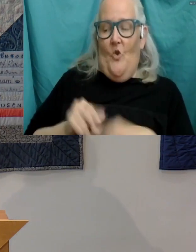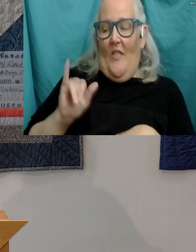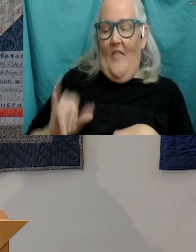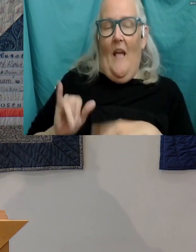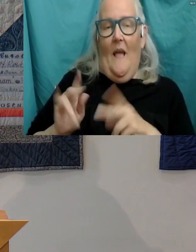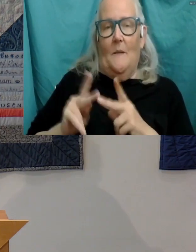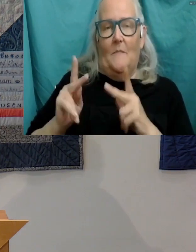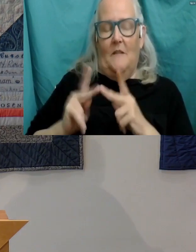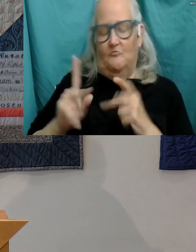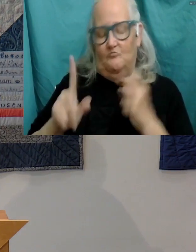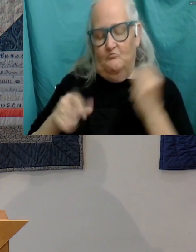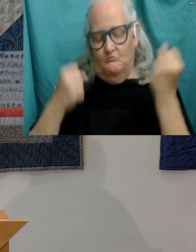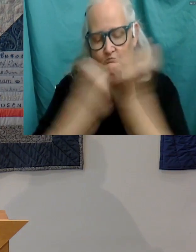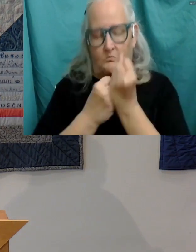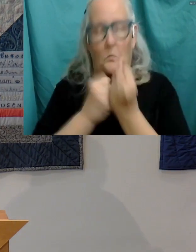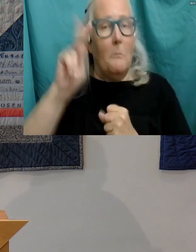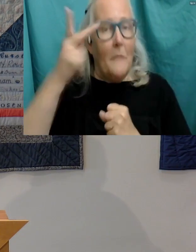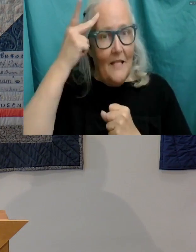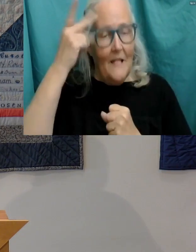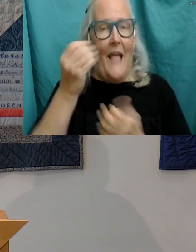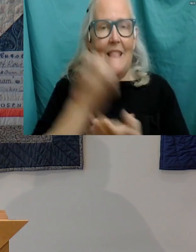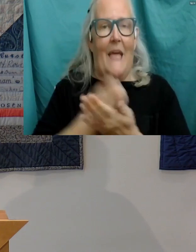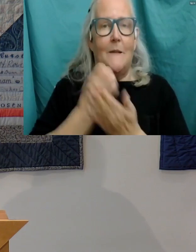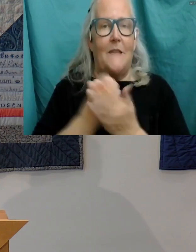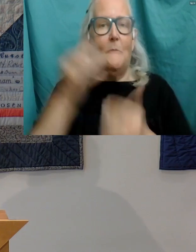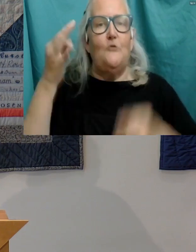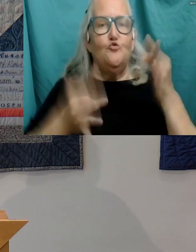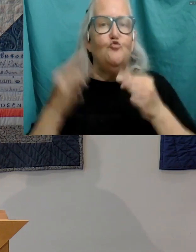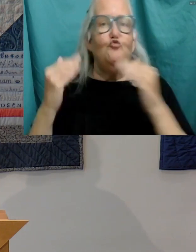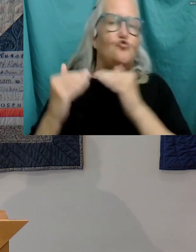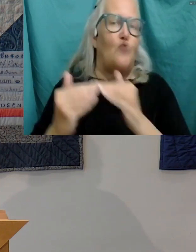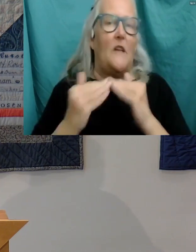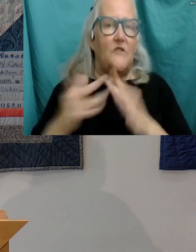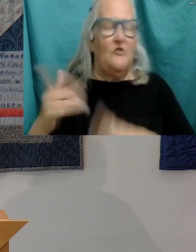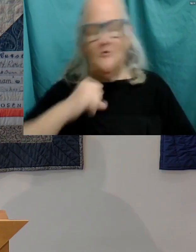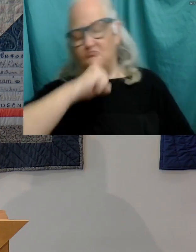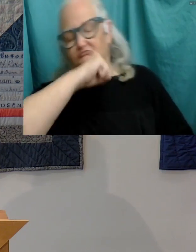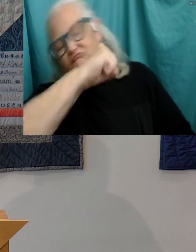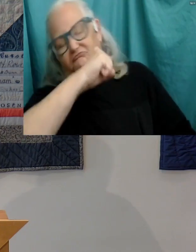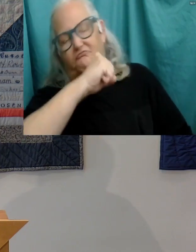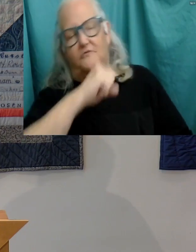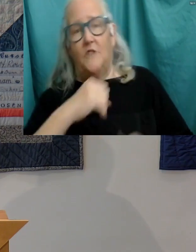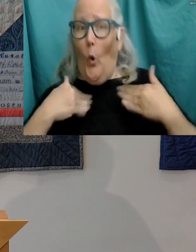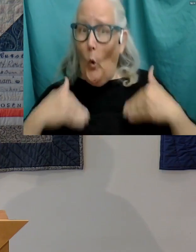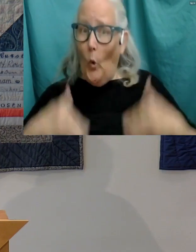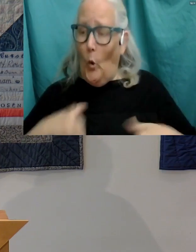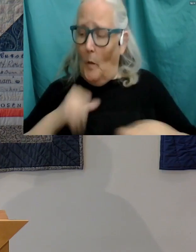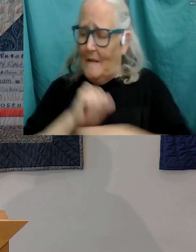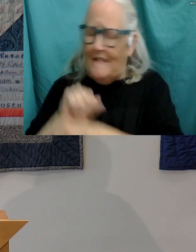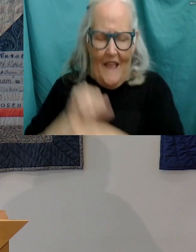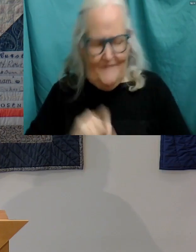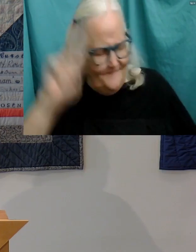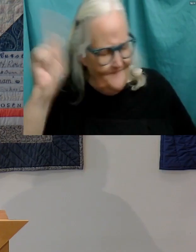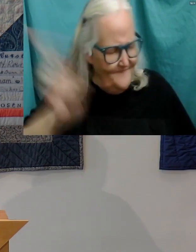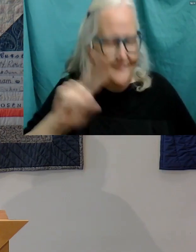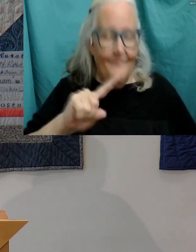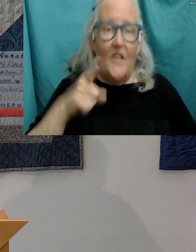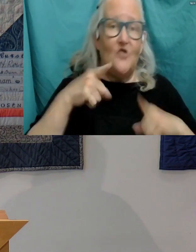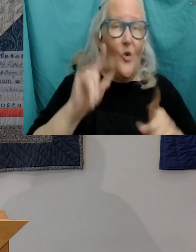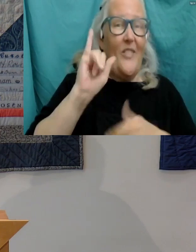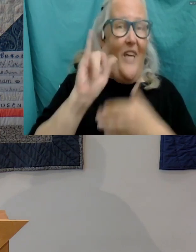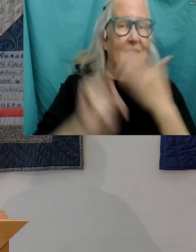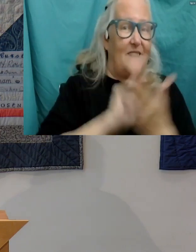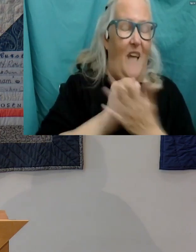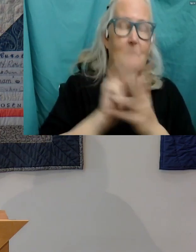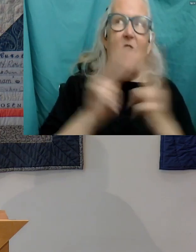economic justice that was defiant against human bondage at the height of the transatlantic slave trade. The Libertalians were said